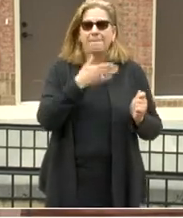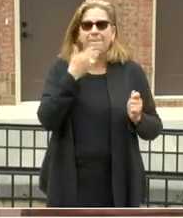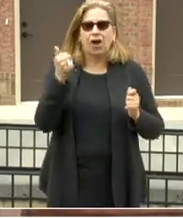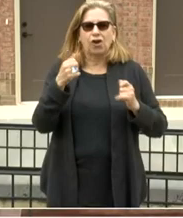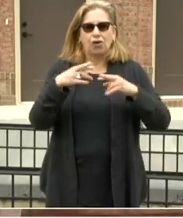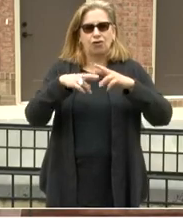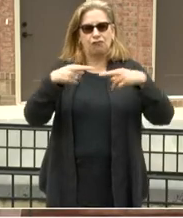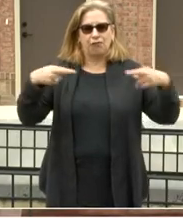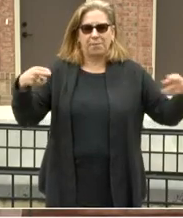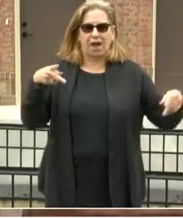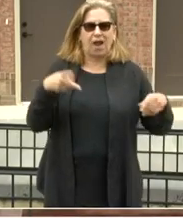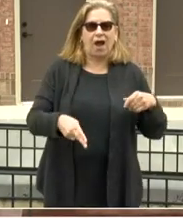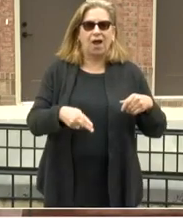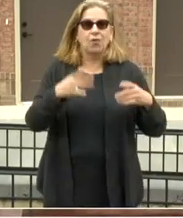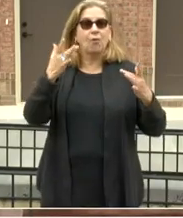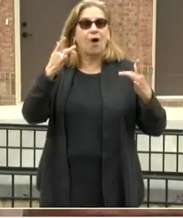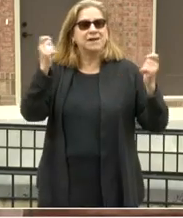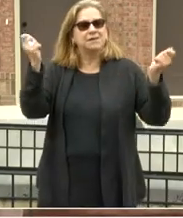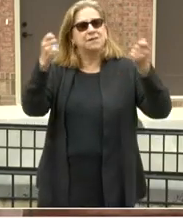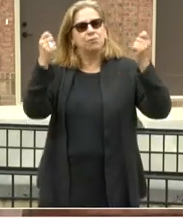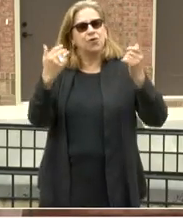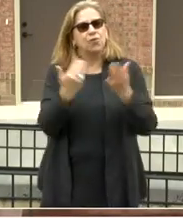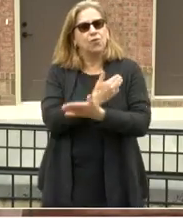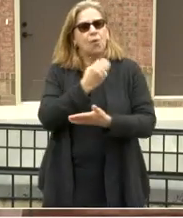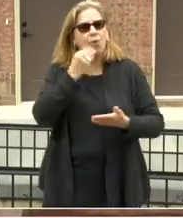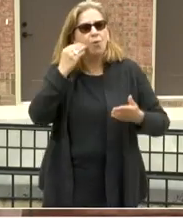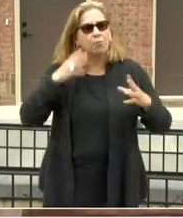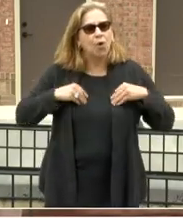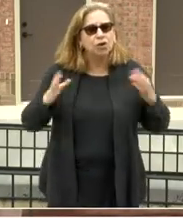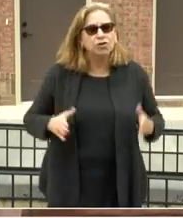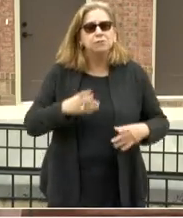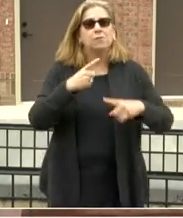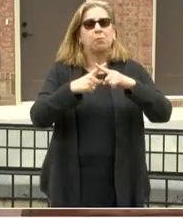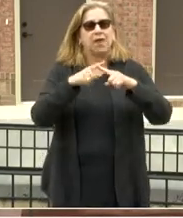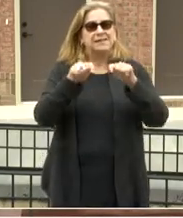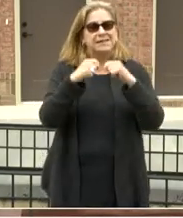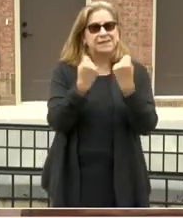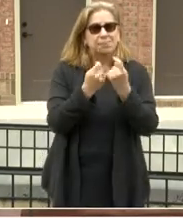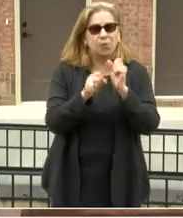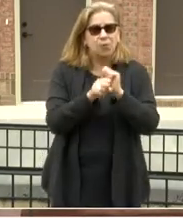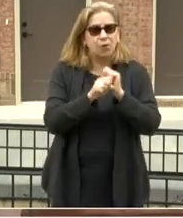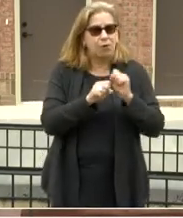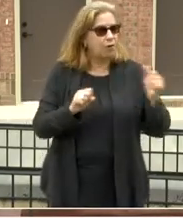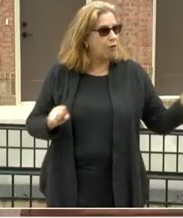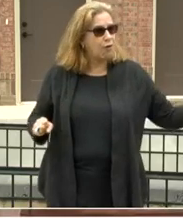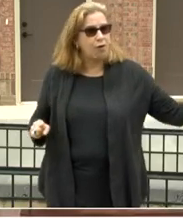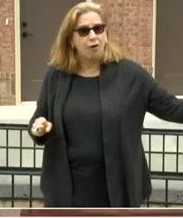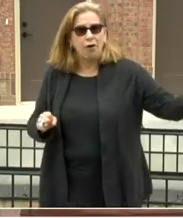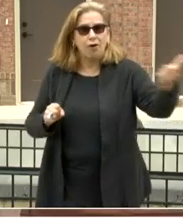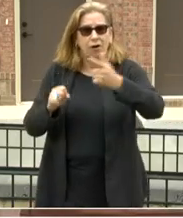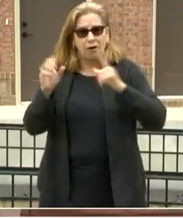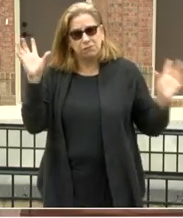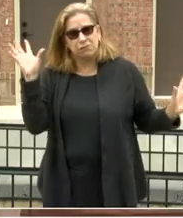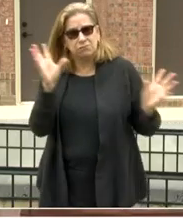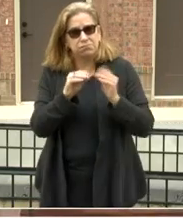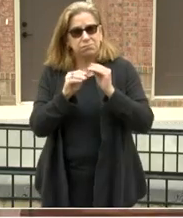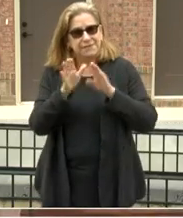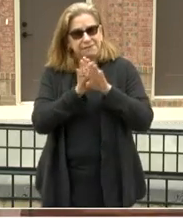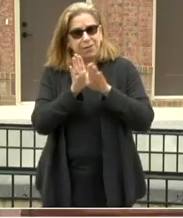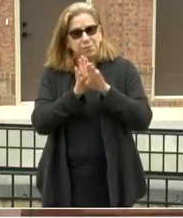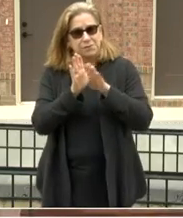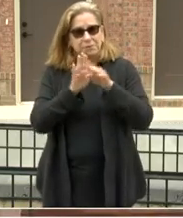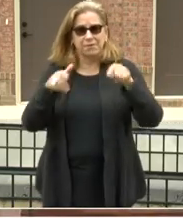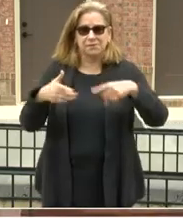ownership, and celebrations of the teamwork that it takes to build a project like this. And we are the builder, per